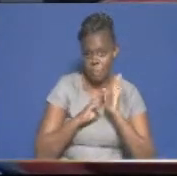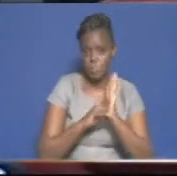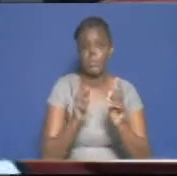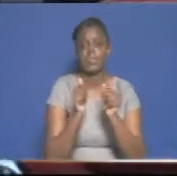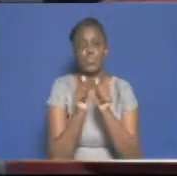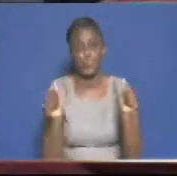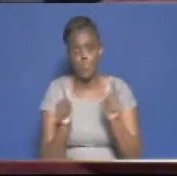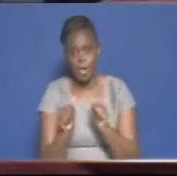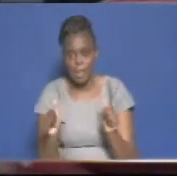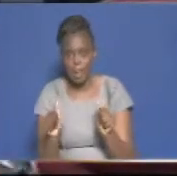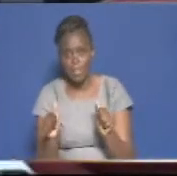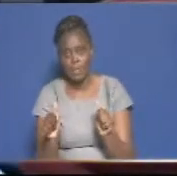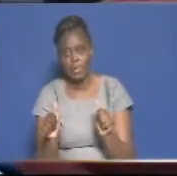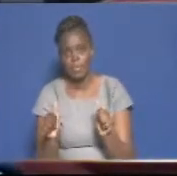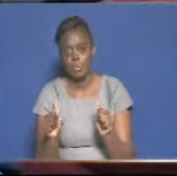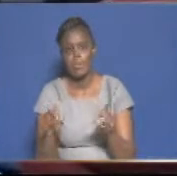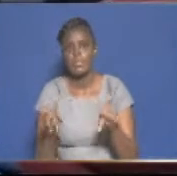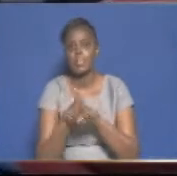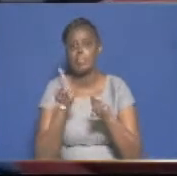of